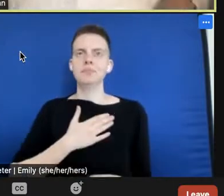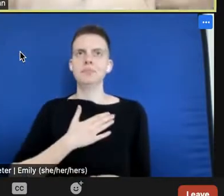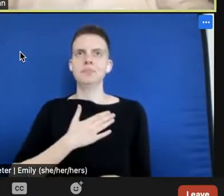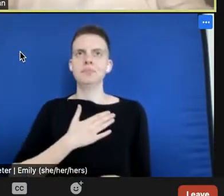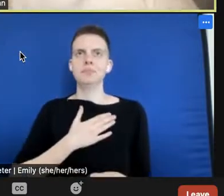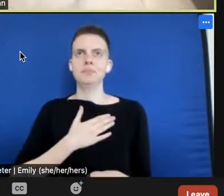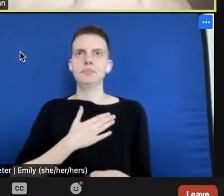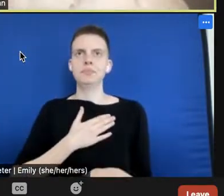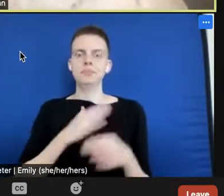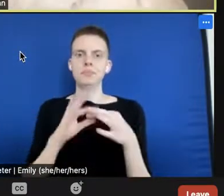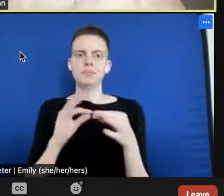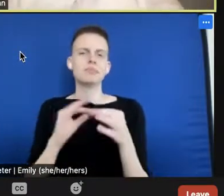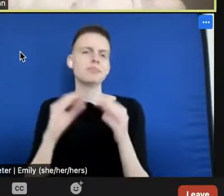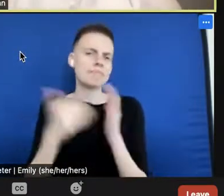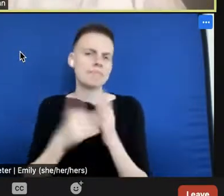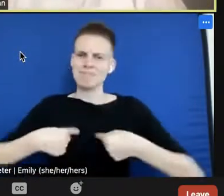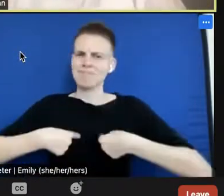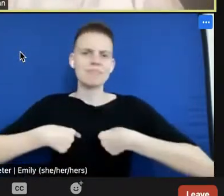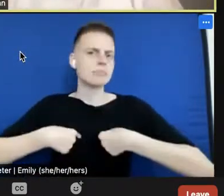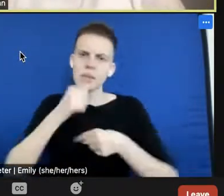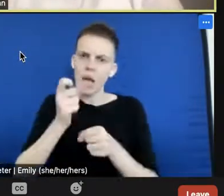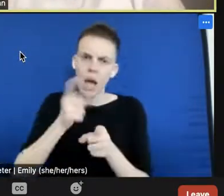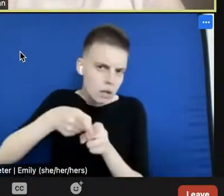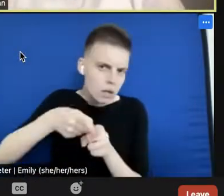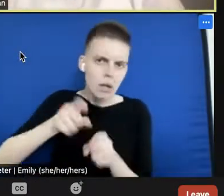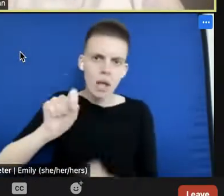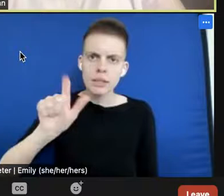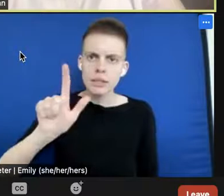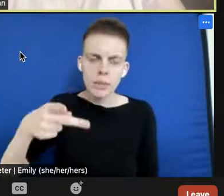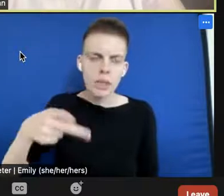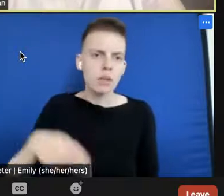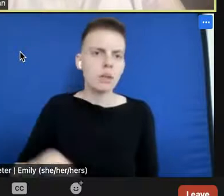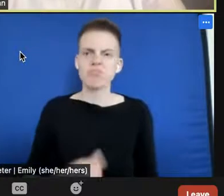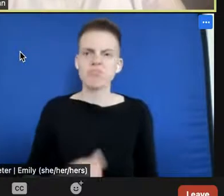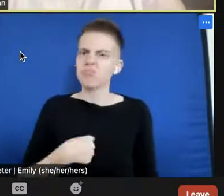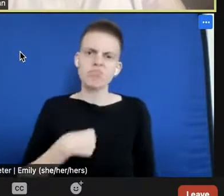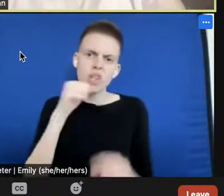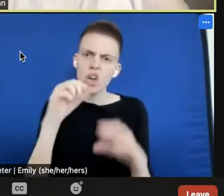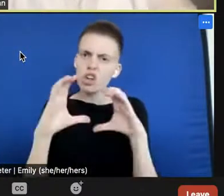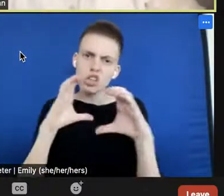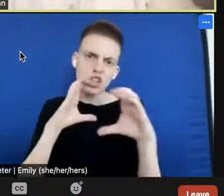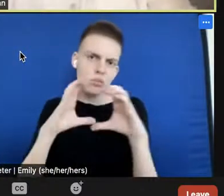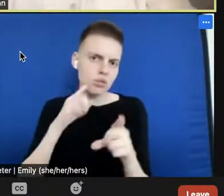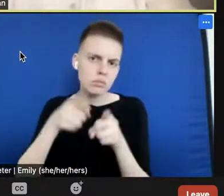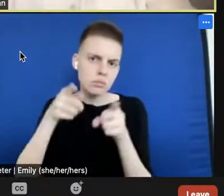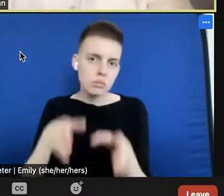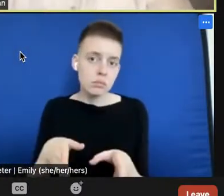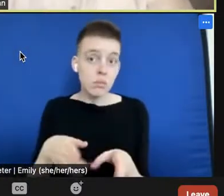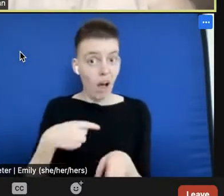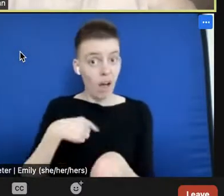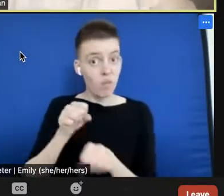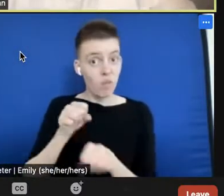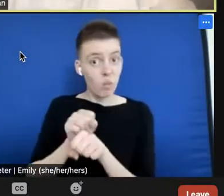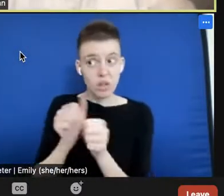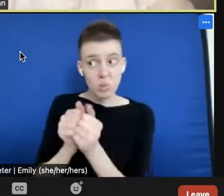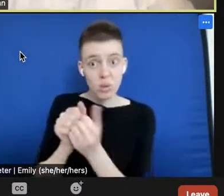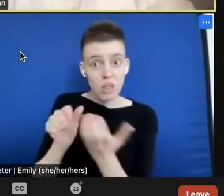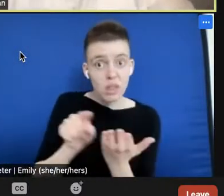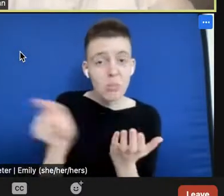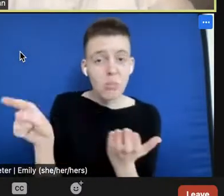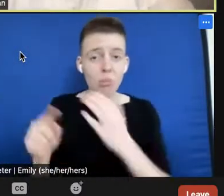am not an SLP. I am not a communication specialist. I've been so honored to work closely with the people at the Bridge School